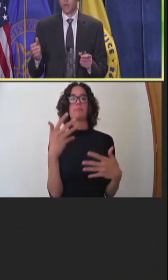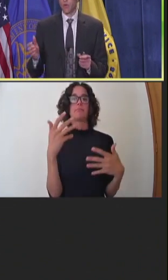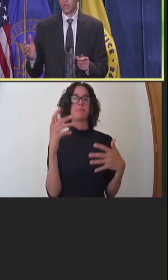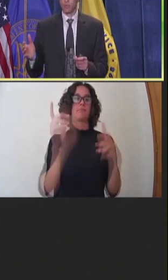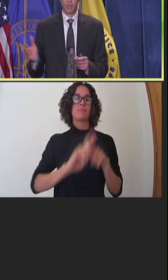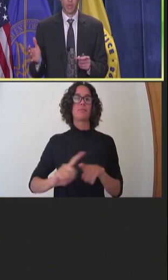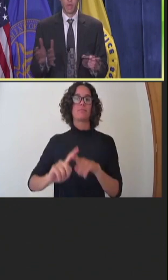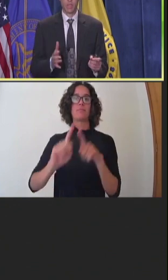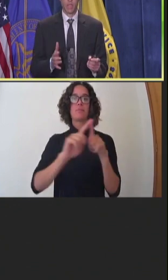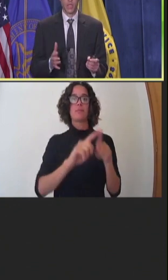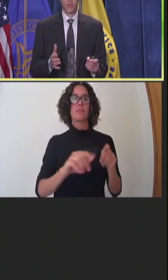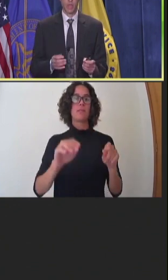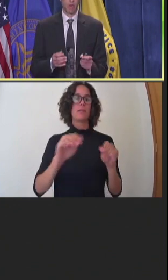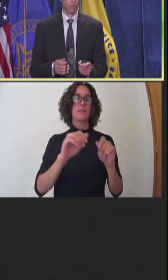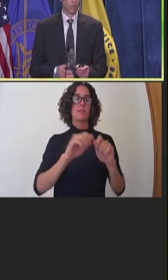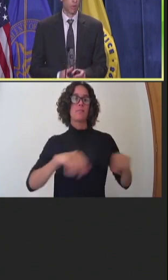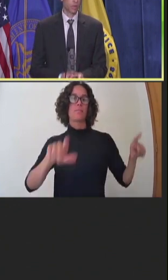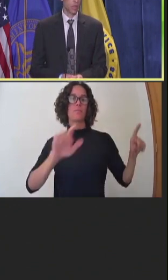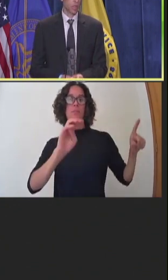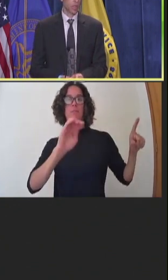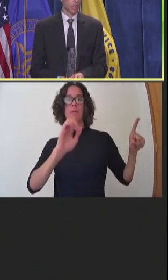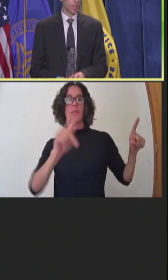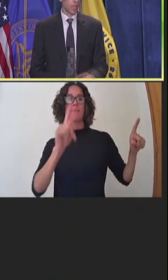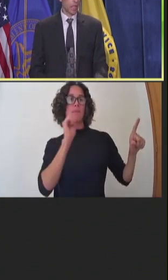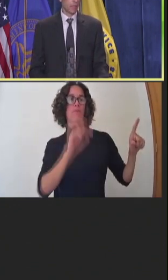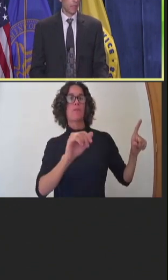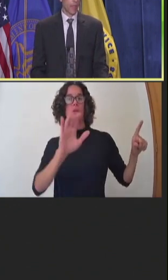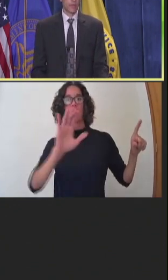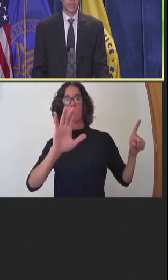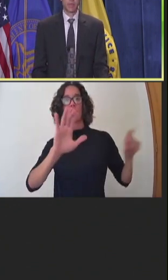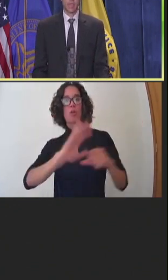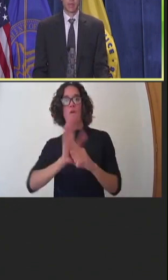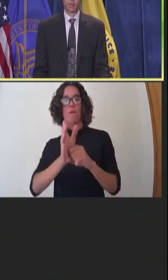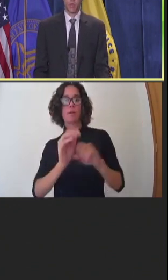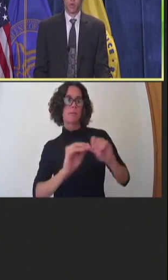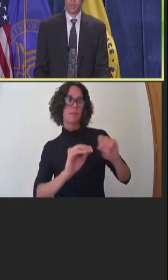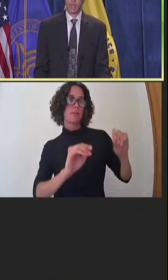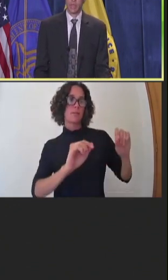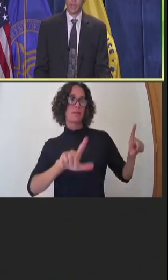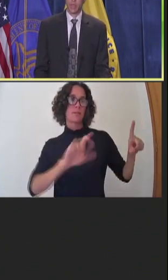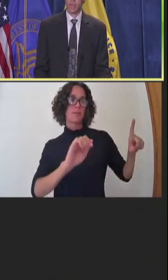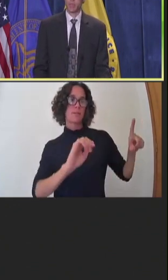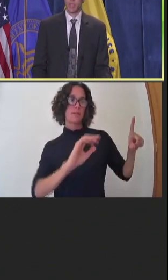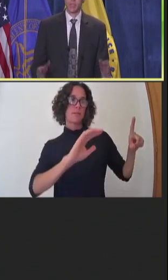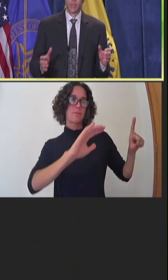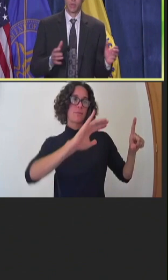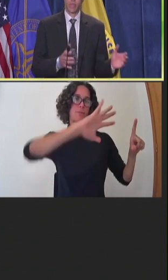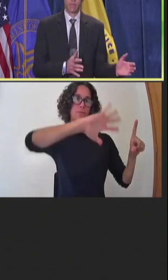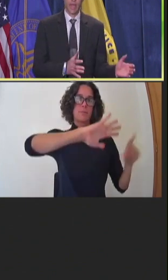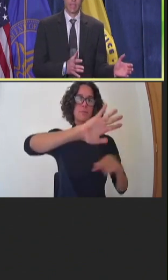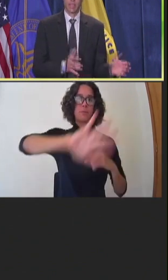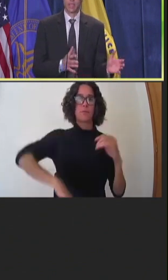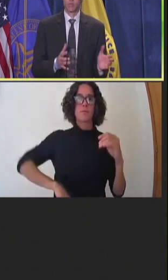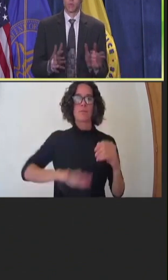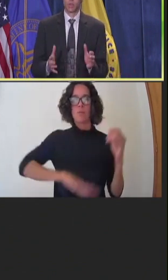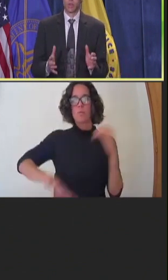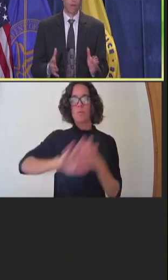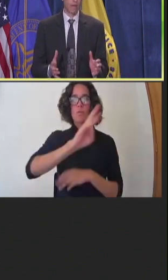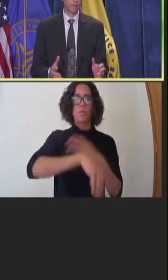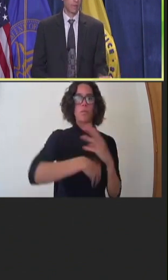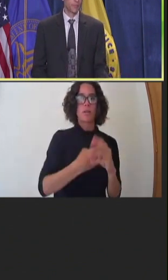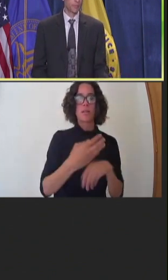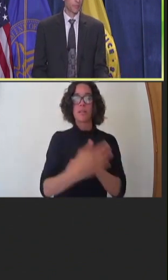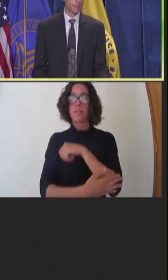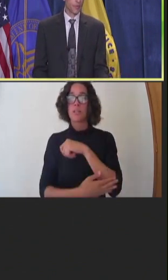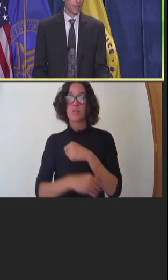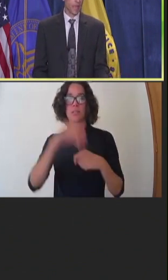of COVID sweeping across the country and around the world. At the same time, there was hope in late 2020 because we knew these vaccines were